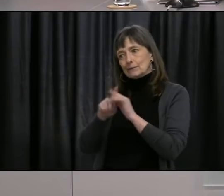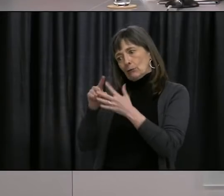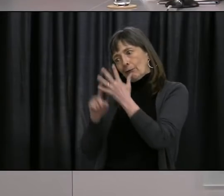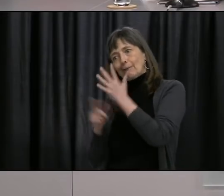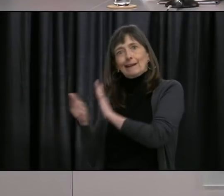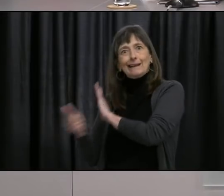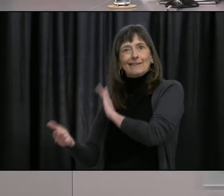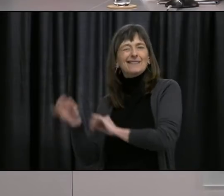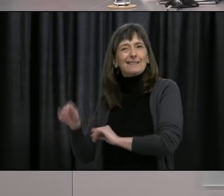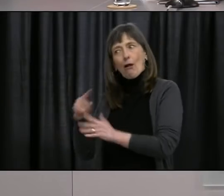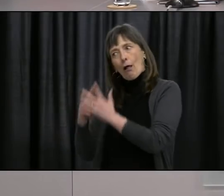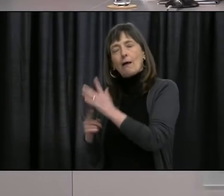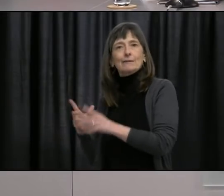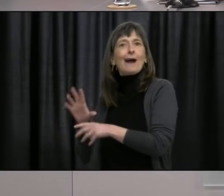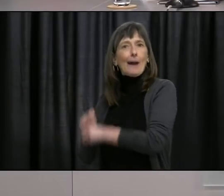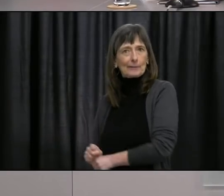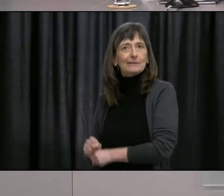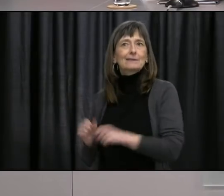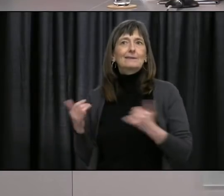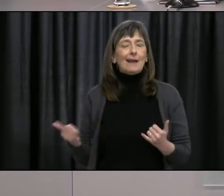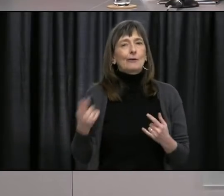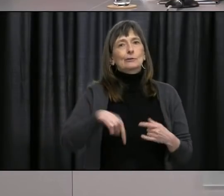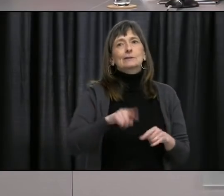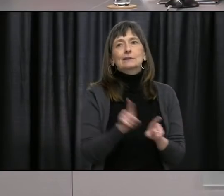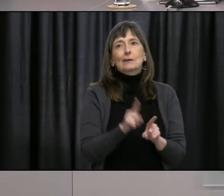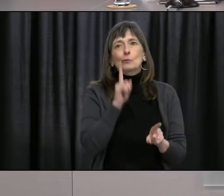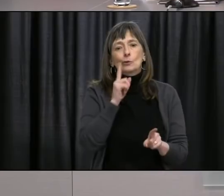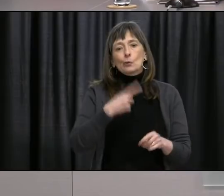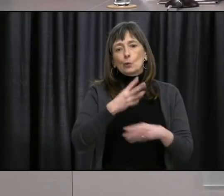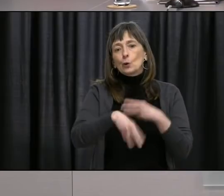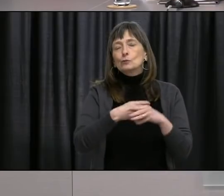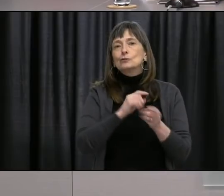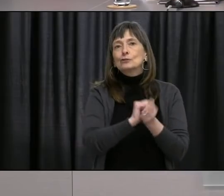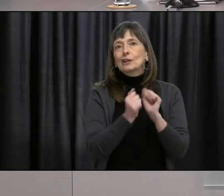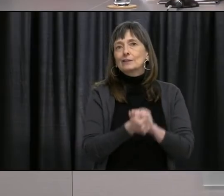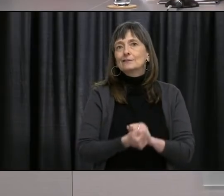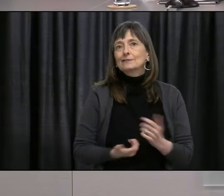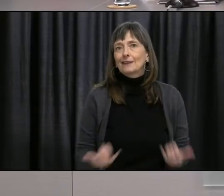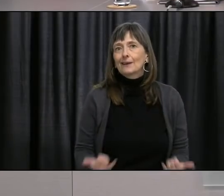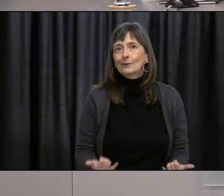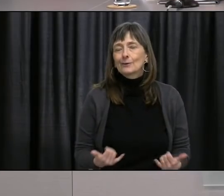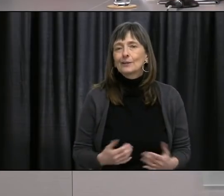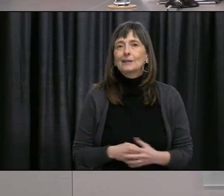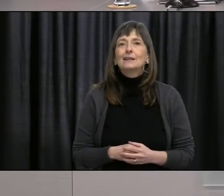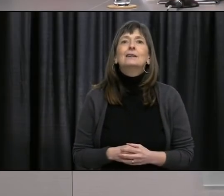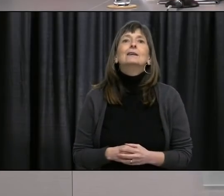What is the earliest that we might start to see some of the current restrictions being lifted?